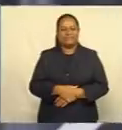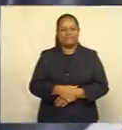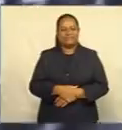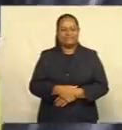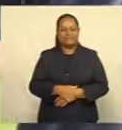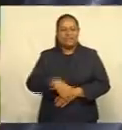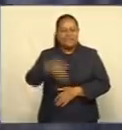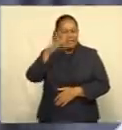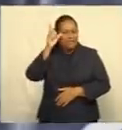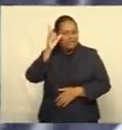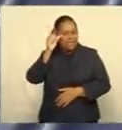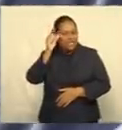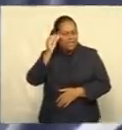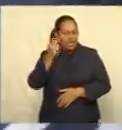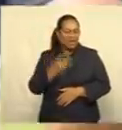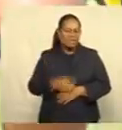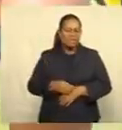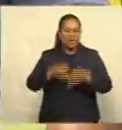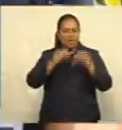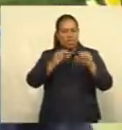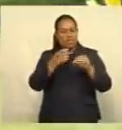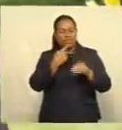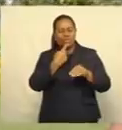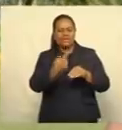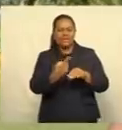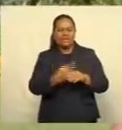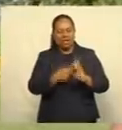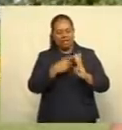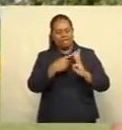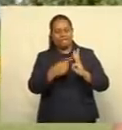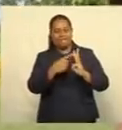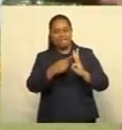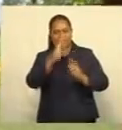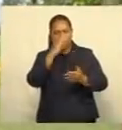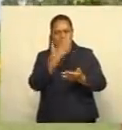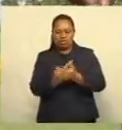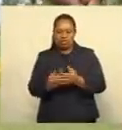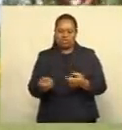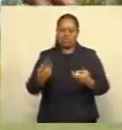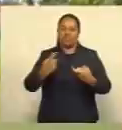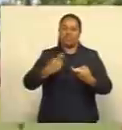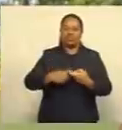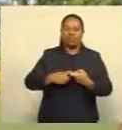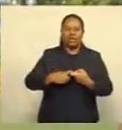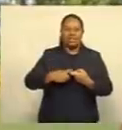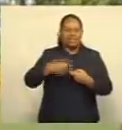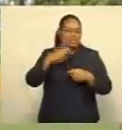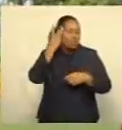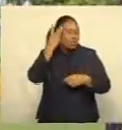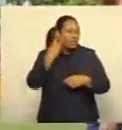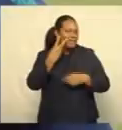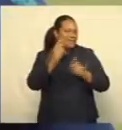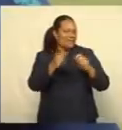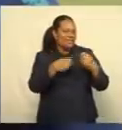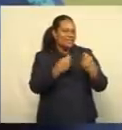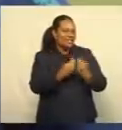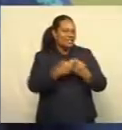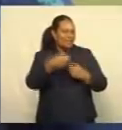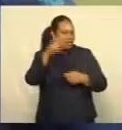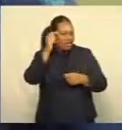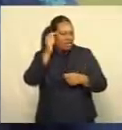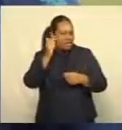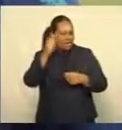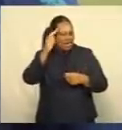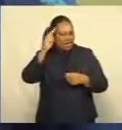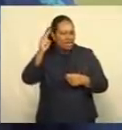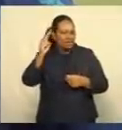Fijiana forwards coach Inoke Male is eyeing 3 Tavioni students to join the national women's 15s team. There were